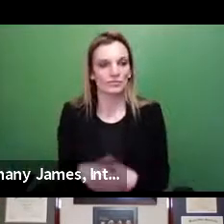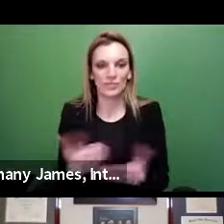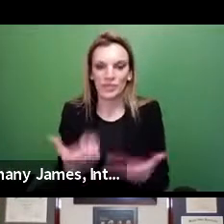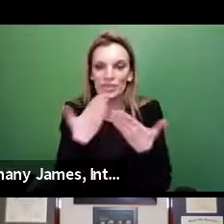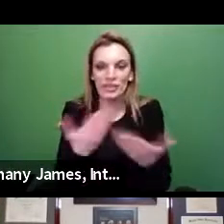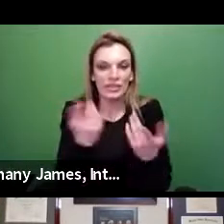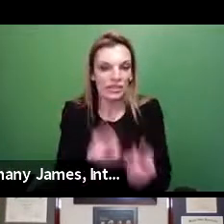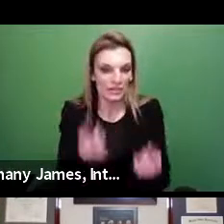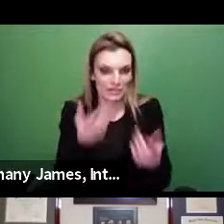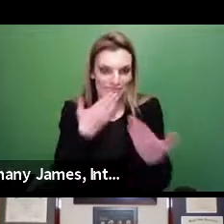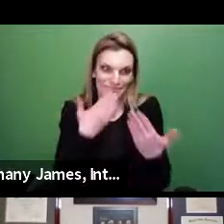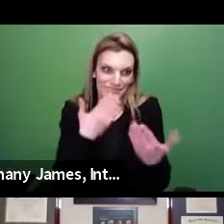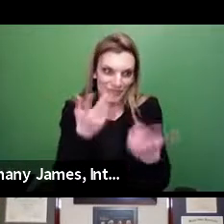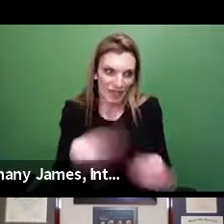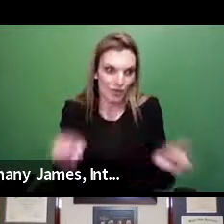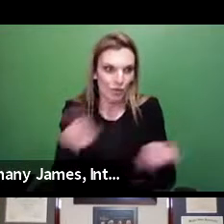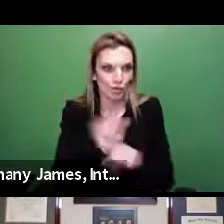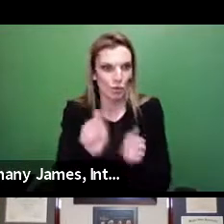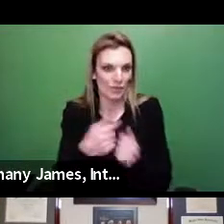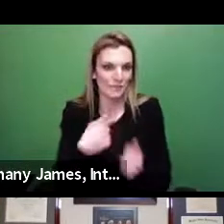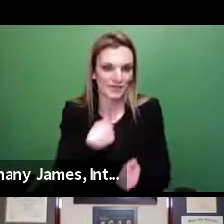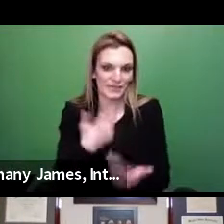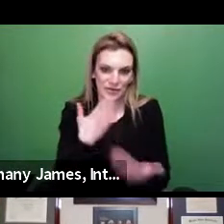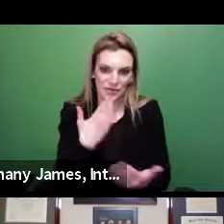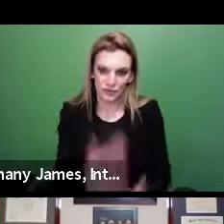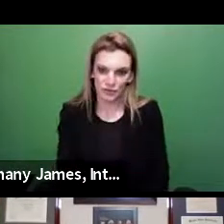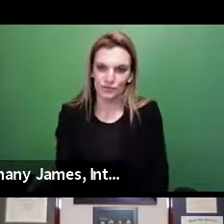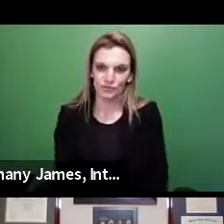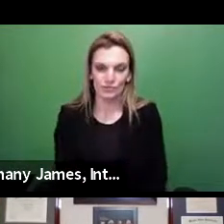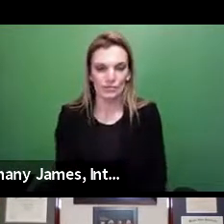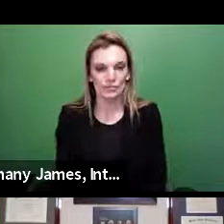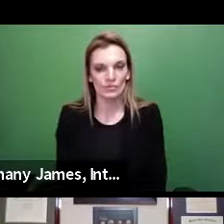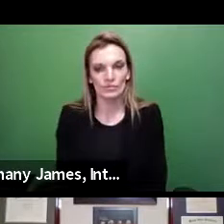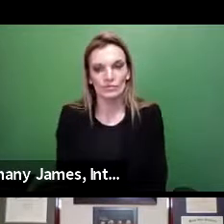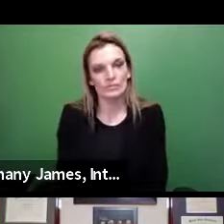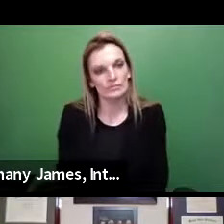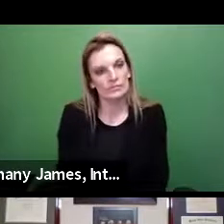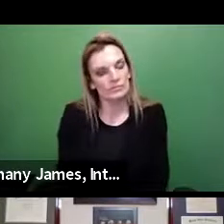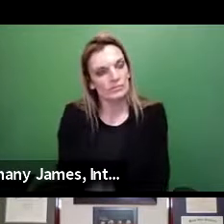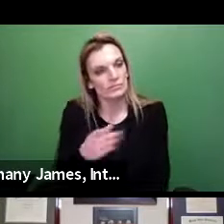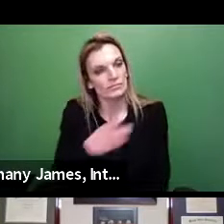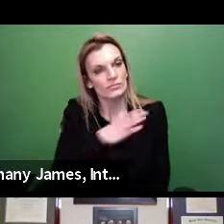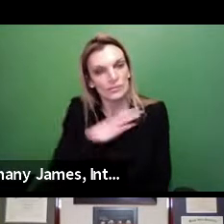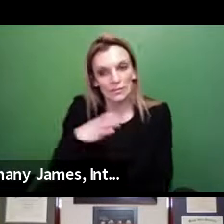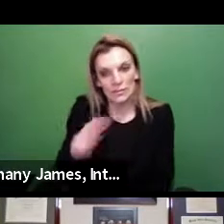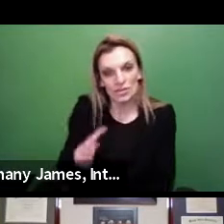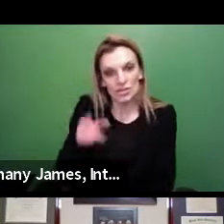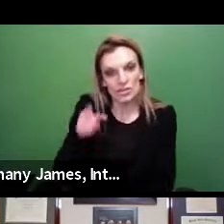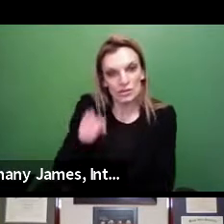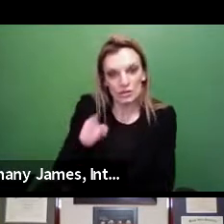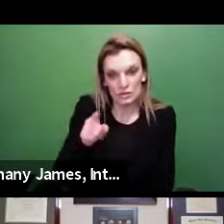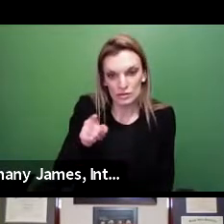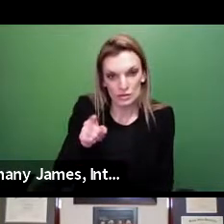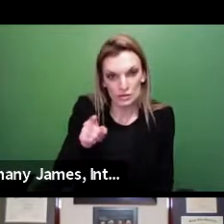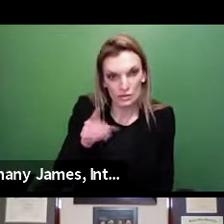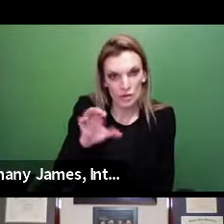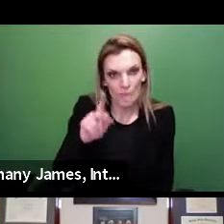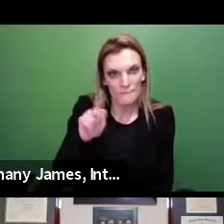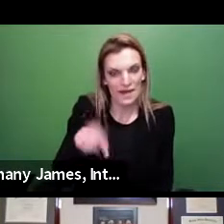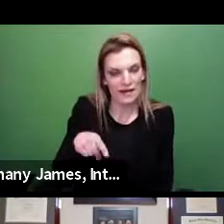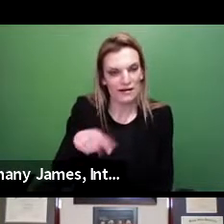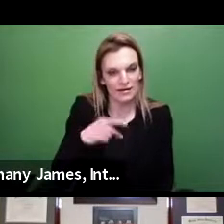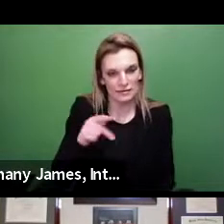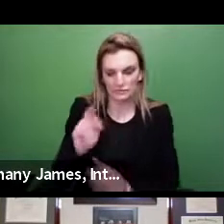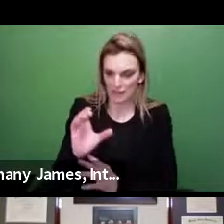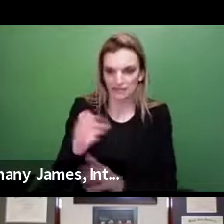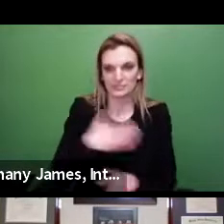for working with me. Thank you. And Commissioner Kopach, will you talk about, because I don't have it here, I didn't mention